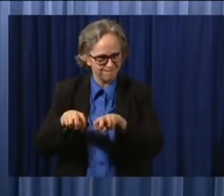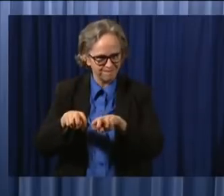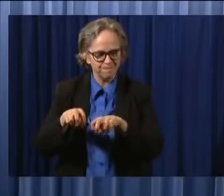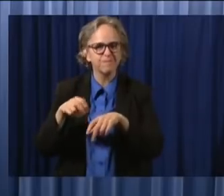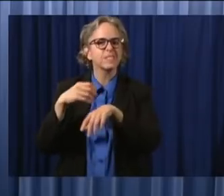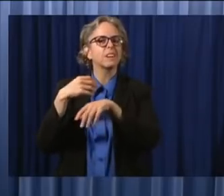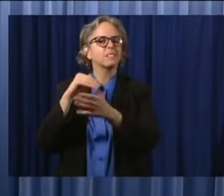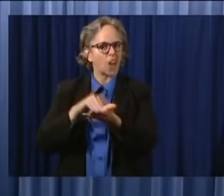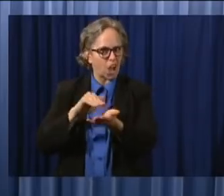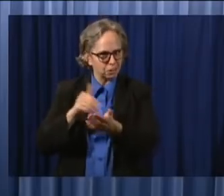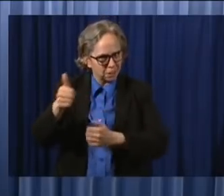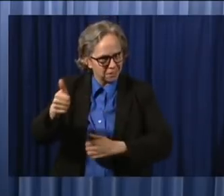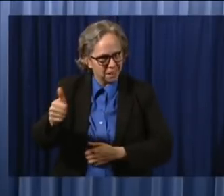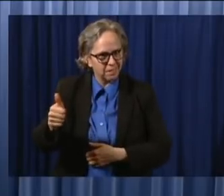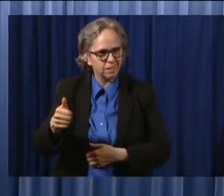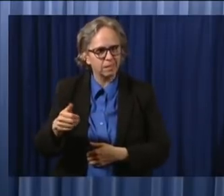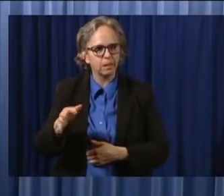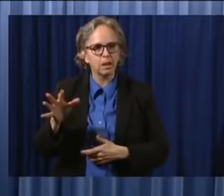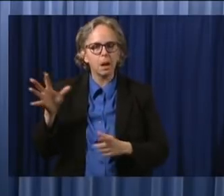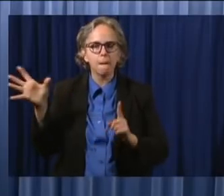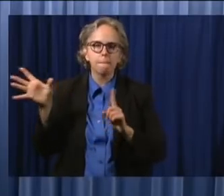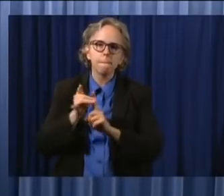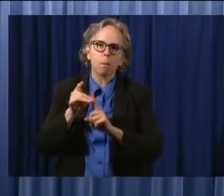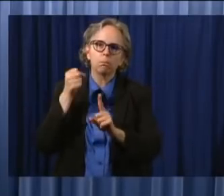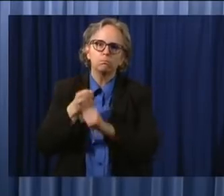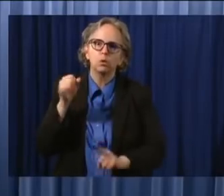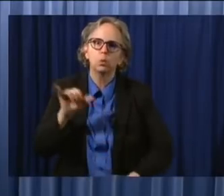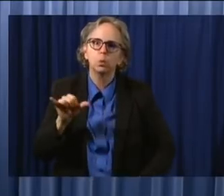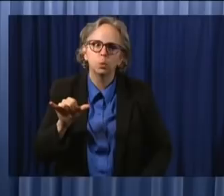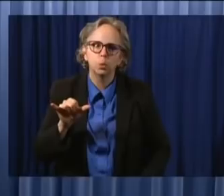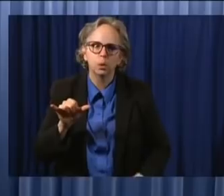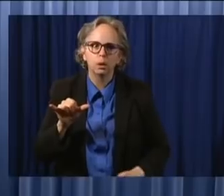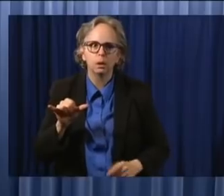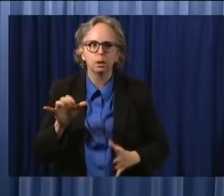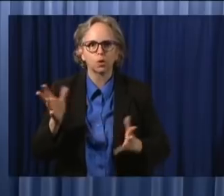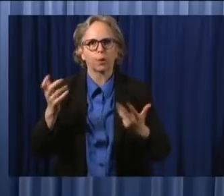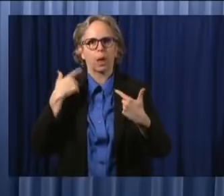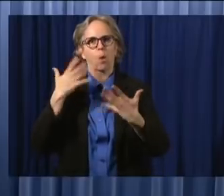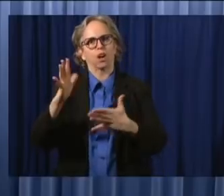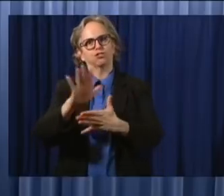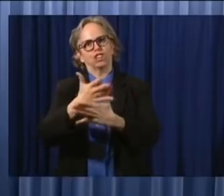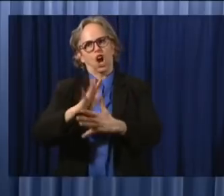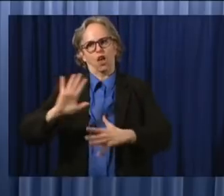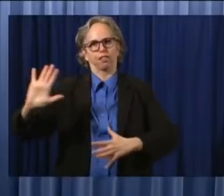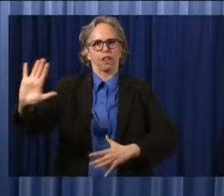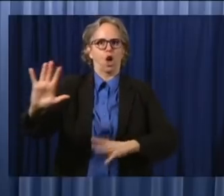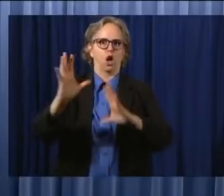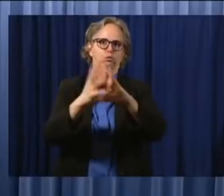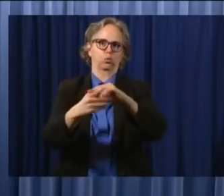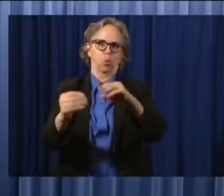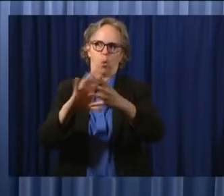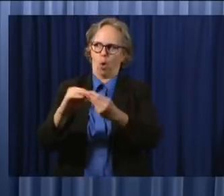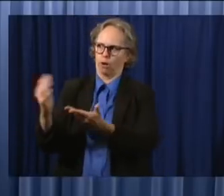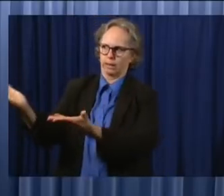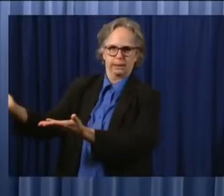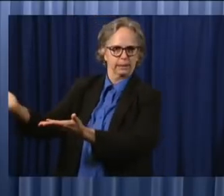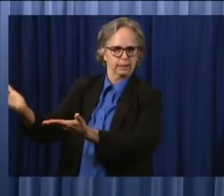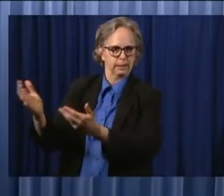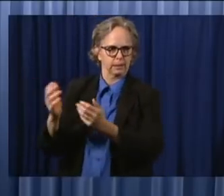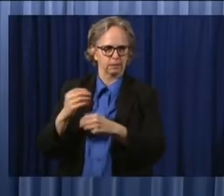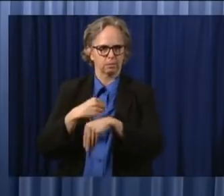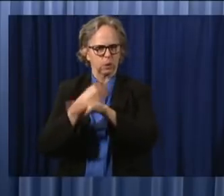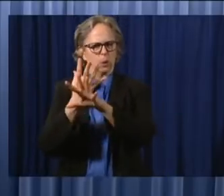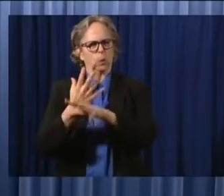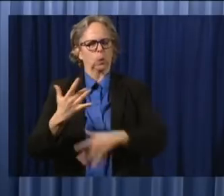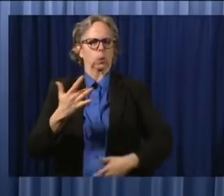contracted COVID-19, to tell you their story. The story reminds us, all of us, about why taking